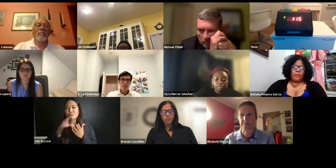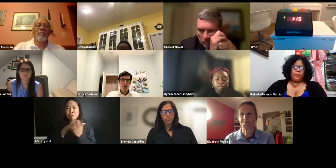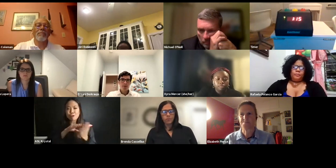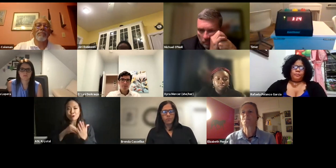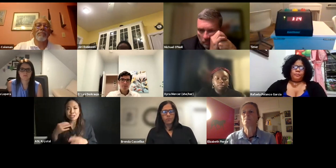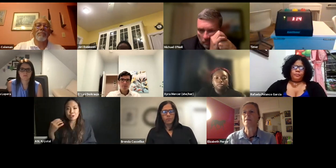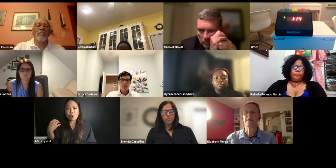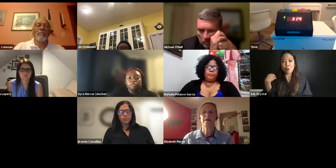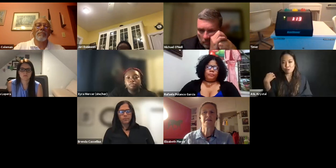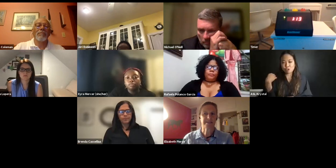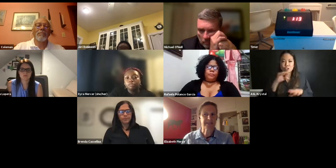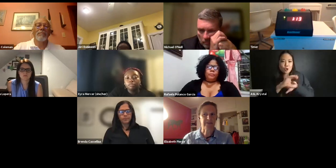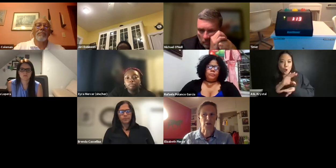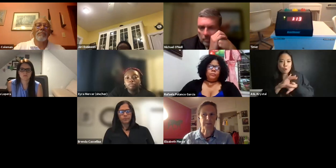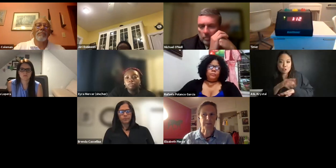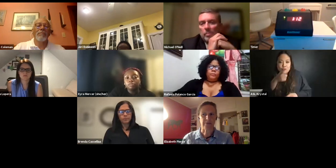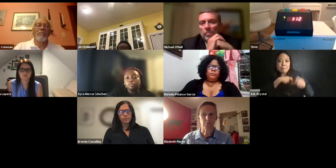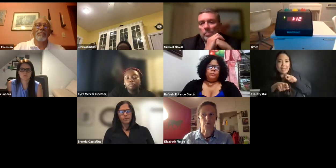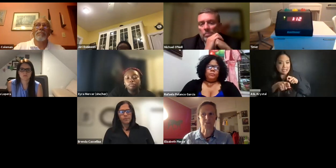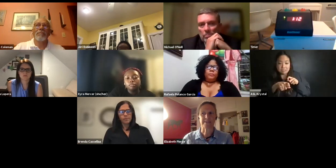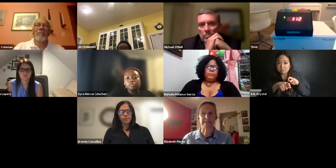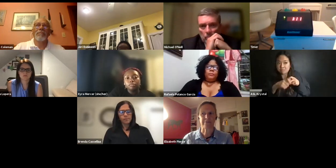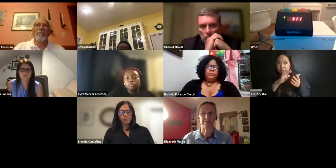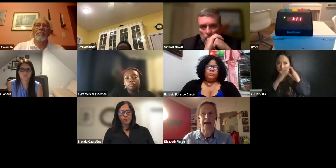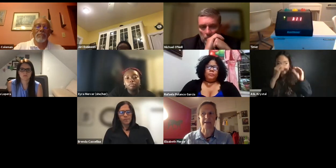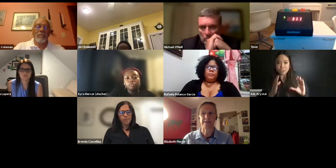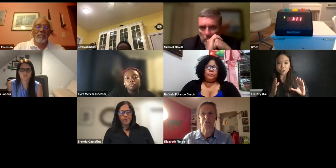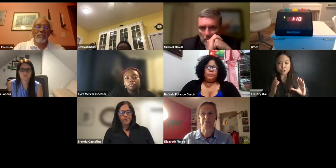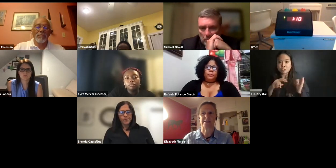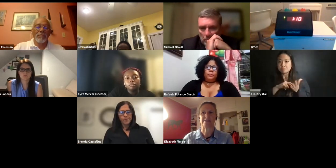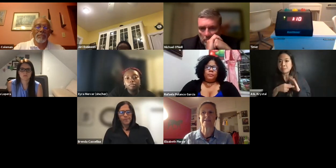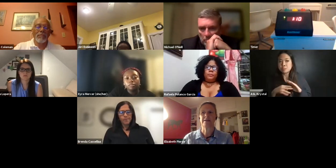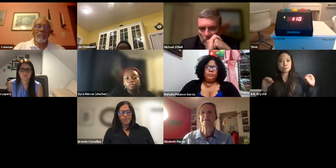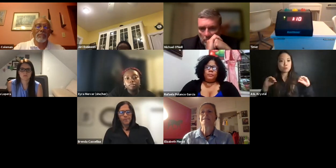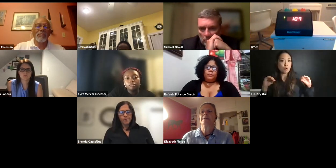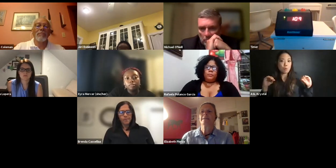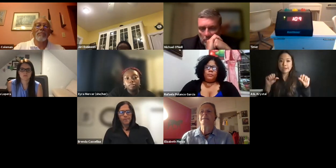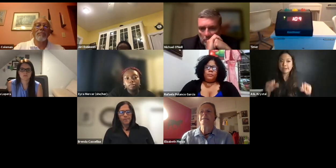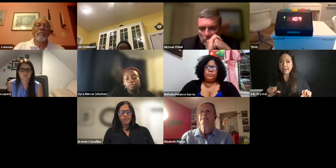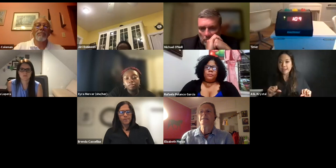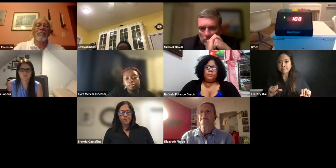teacher thus leaving nobody in the role to deliver the iep services